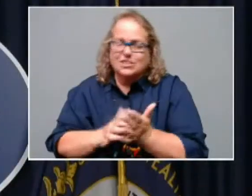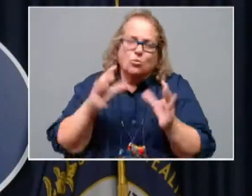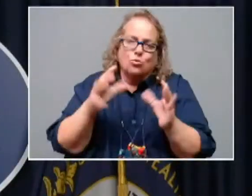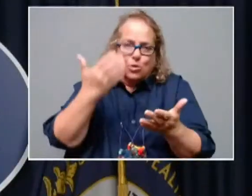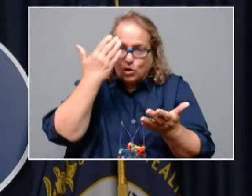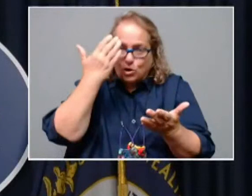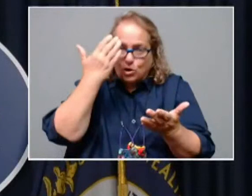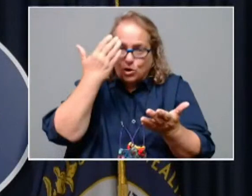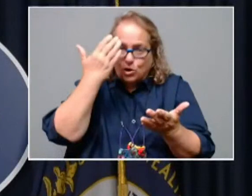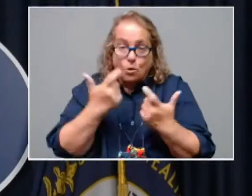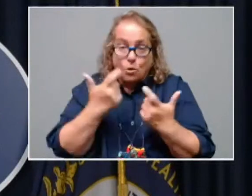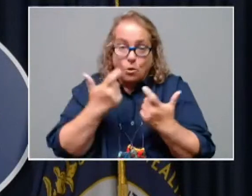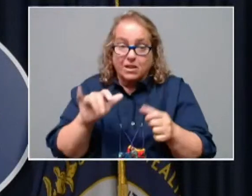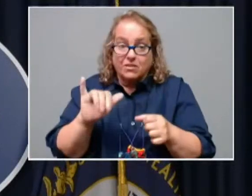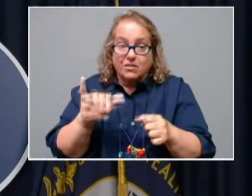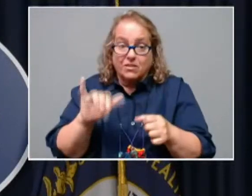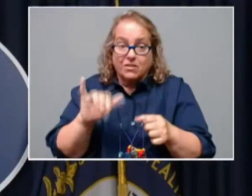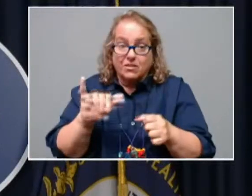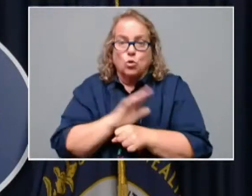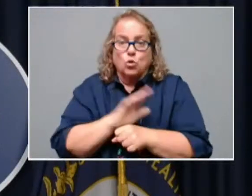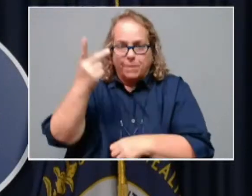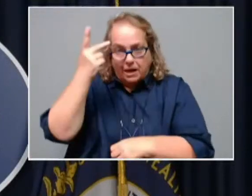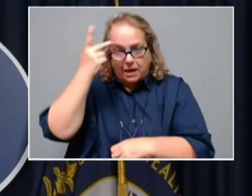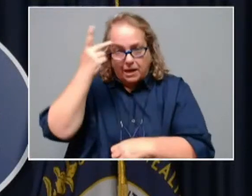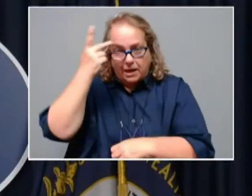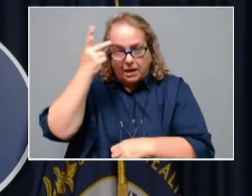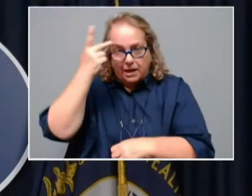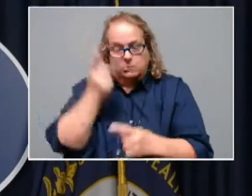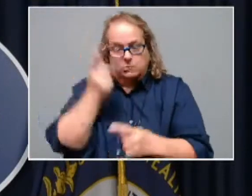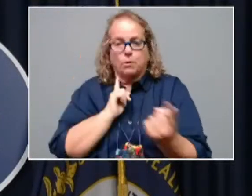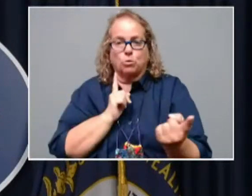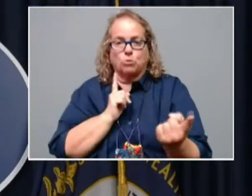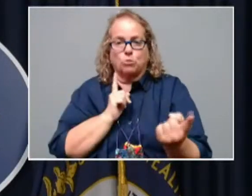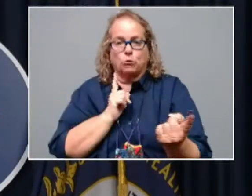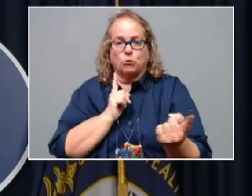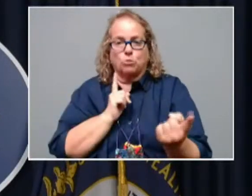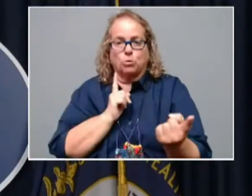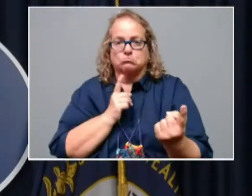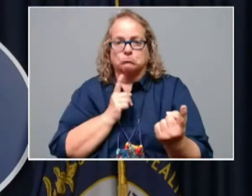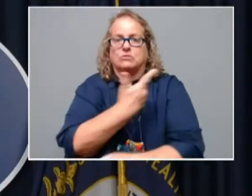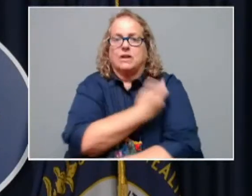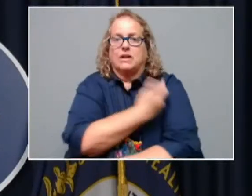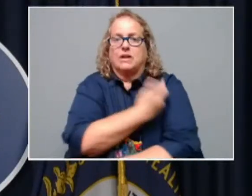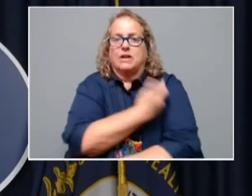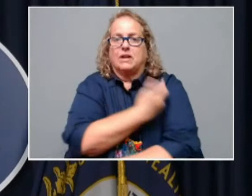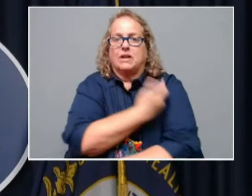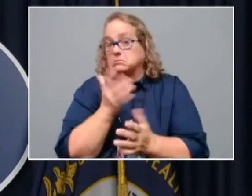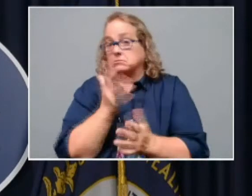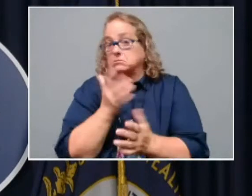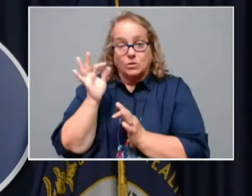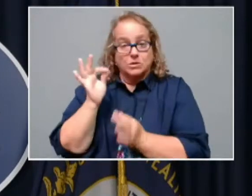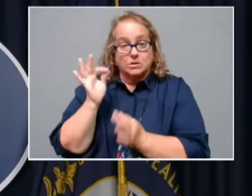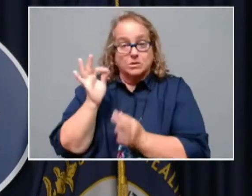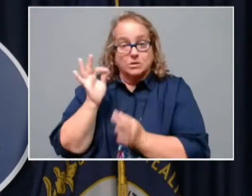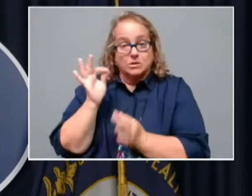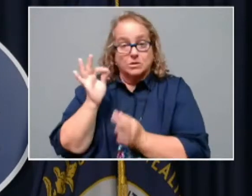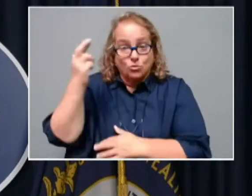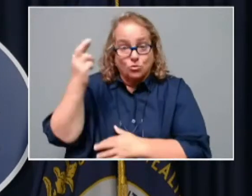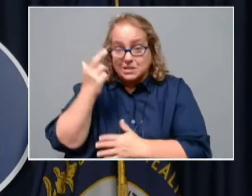that is fully politically opposed to vaccinations for whatever reason, and it doesn't look like